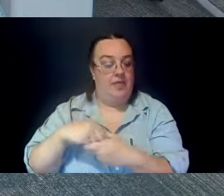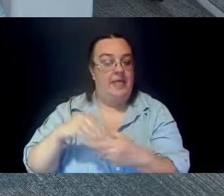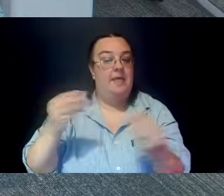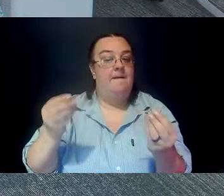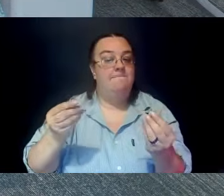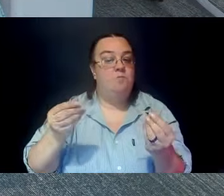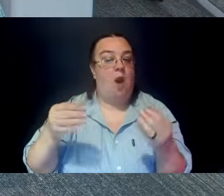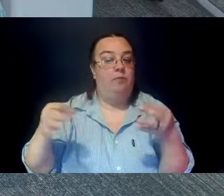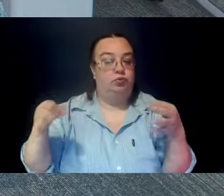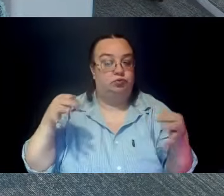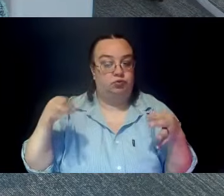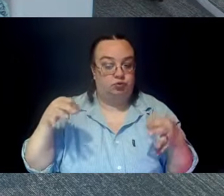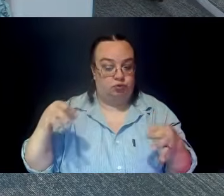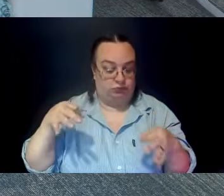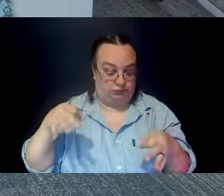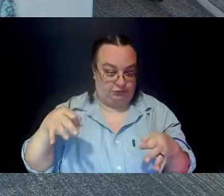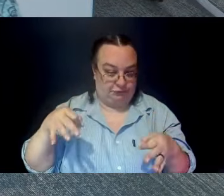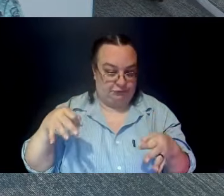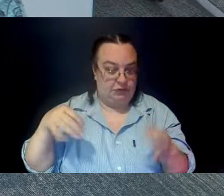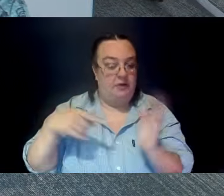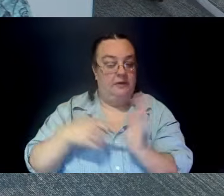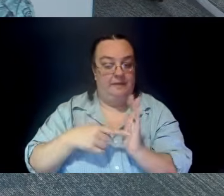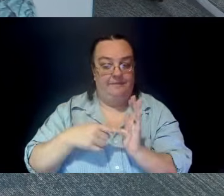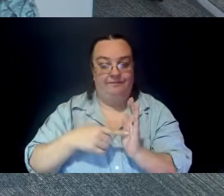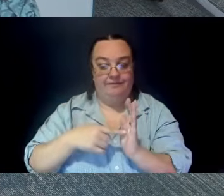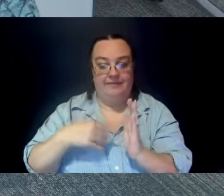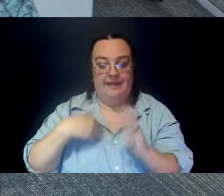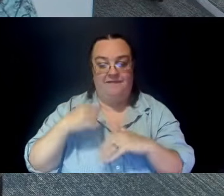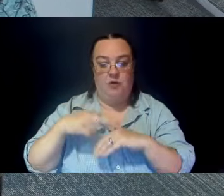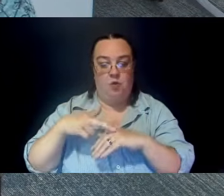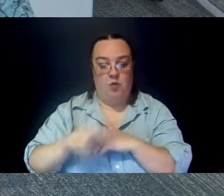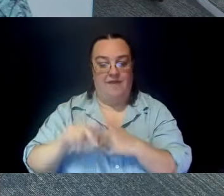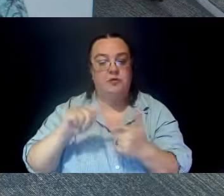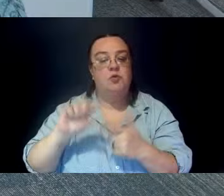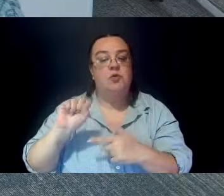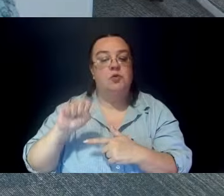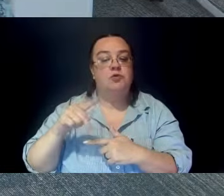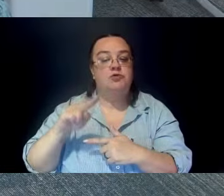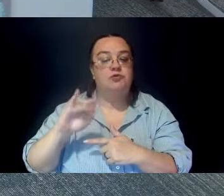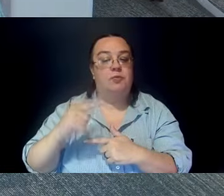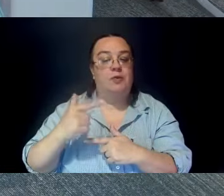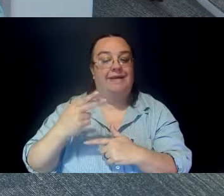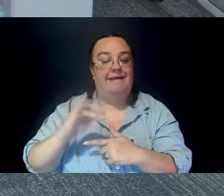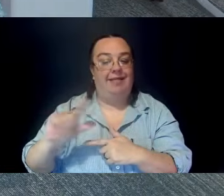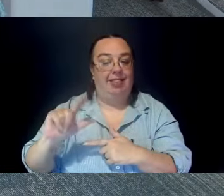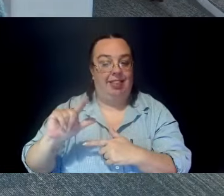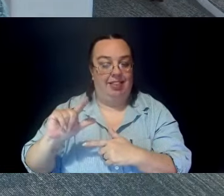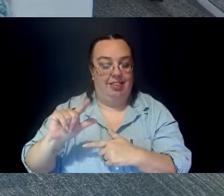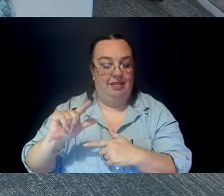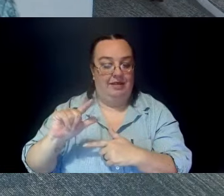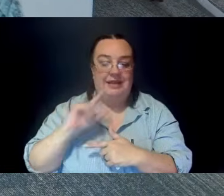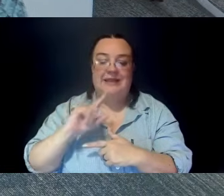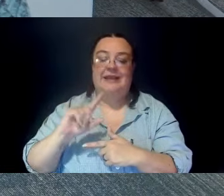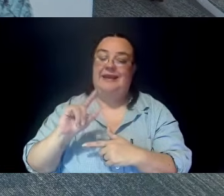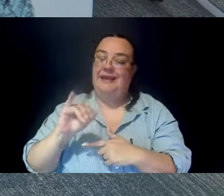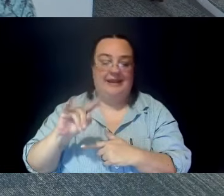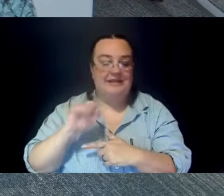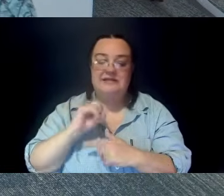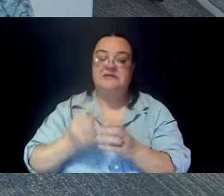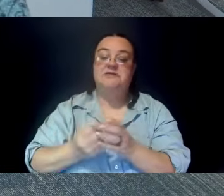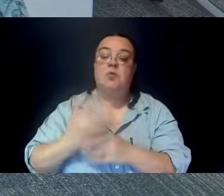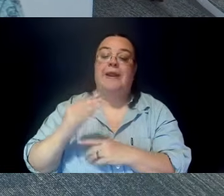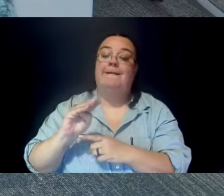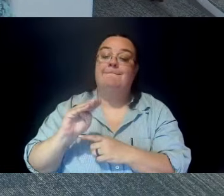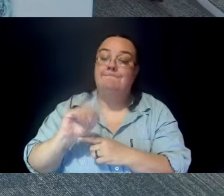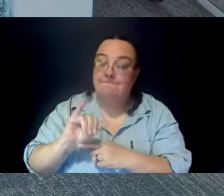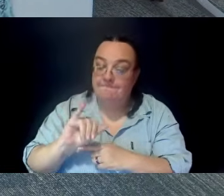description, there's a reference to Spring Hill Edition. It is Spring Mill Edition.